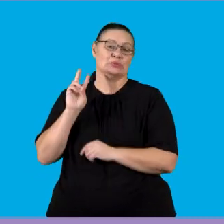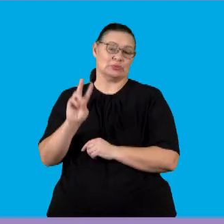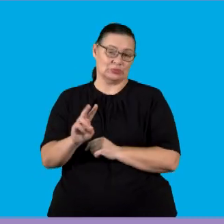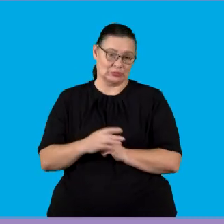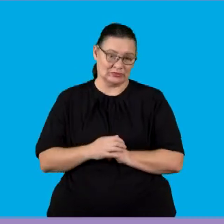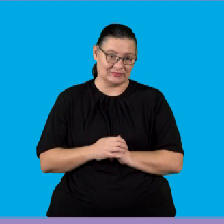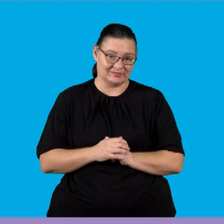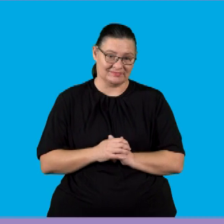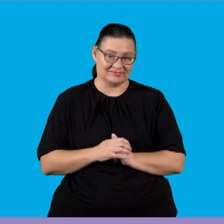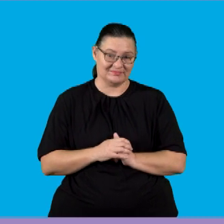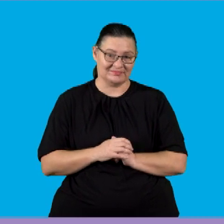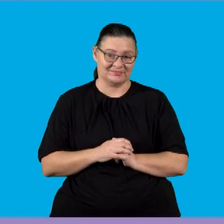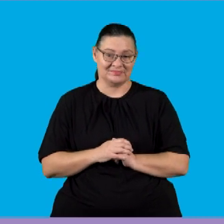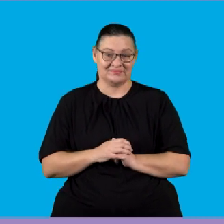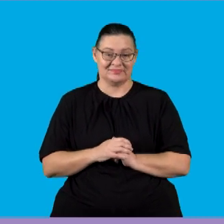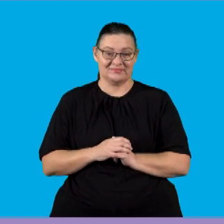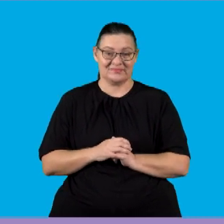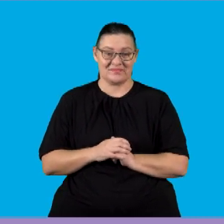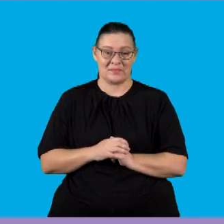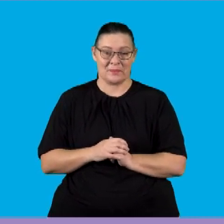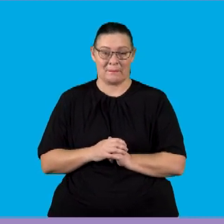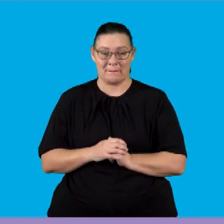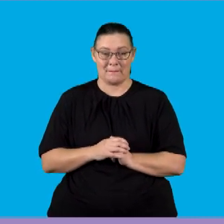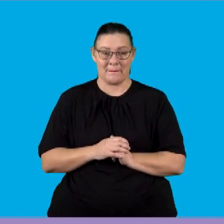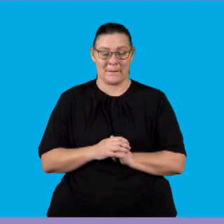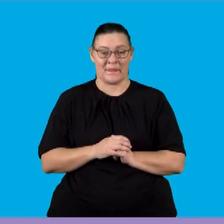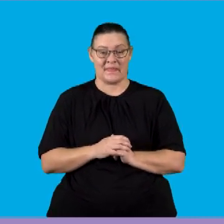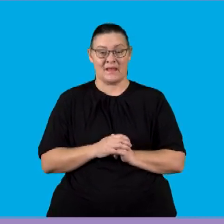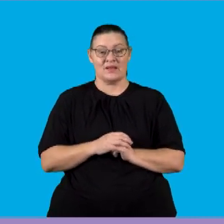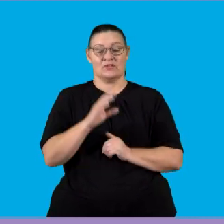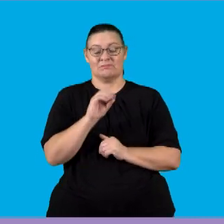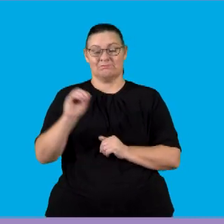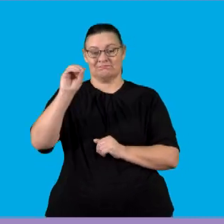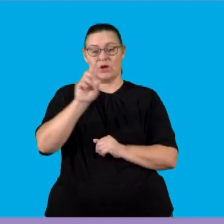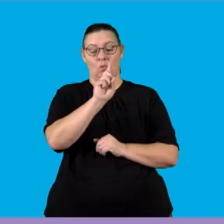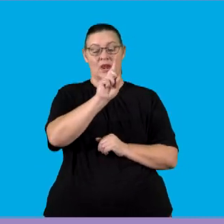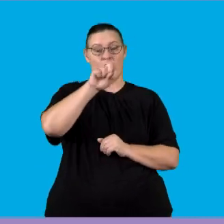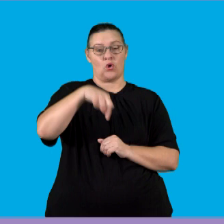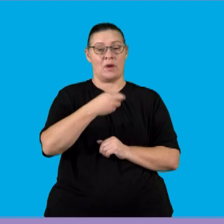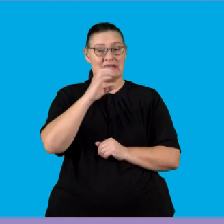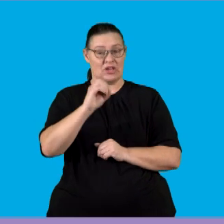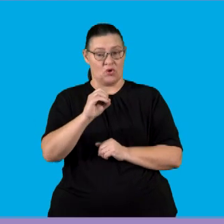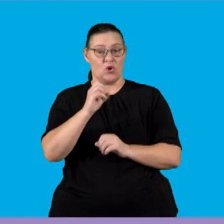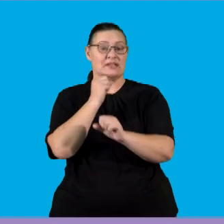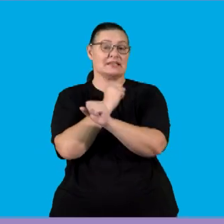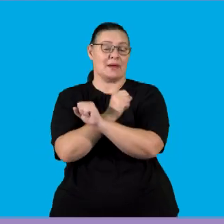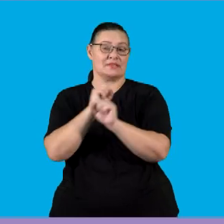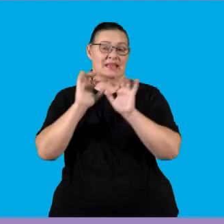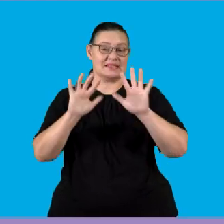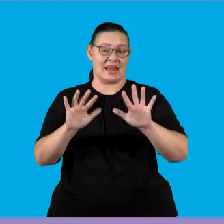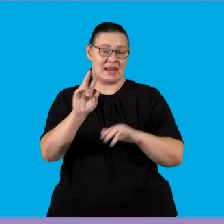by 10 to get to 100? That is going to be 1, 2. So that is going to be multiplied by